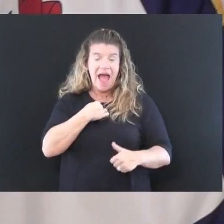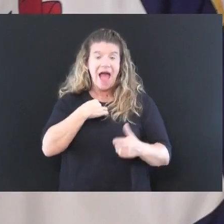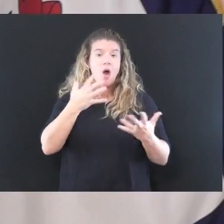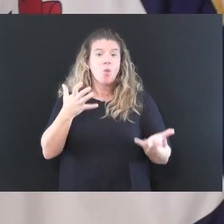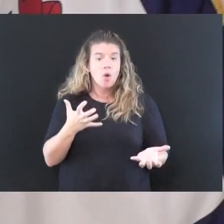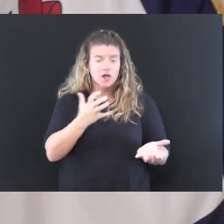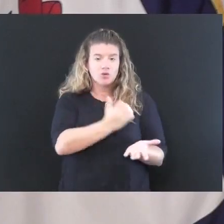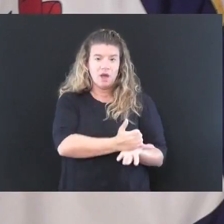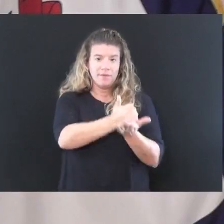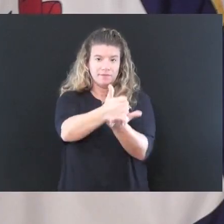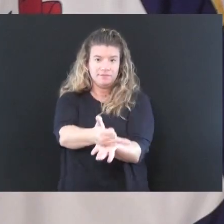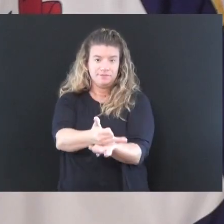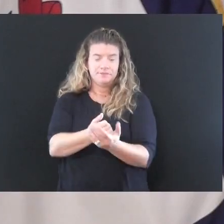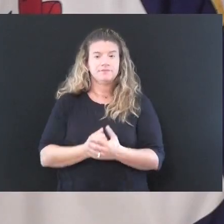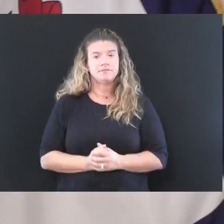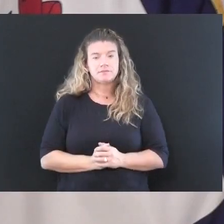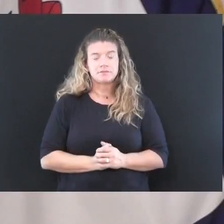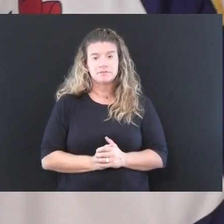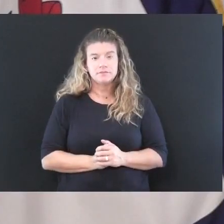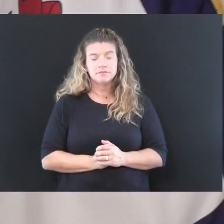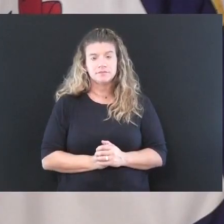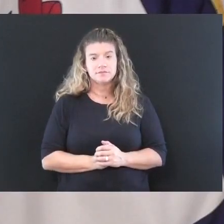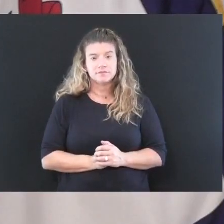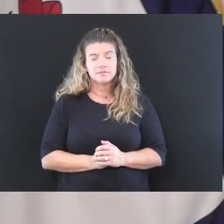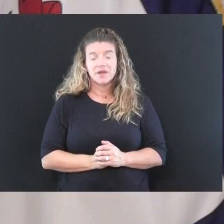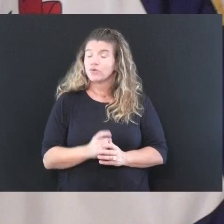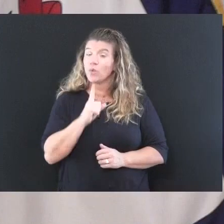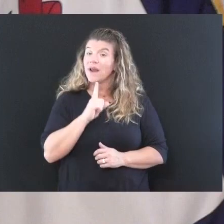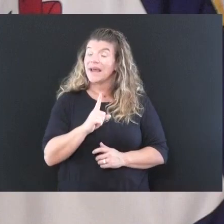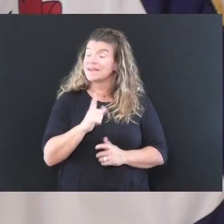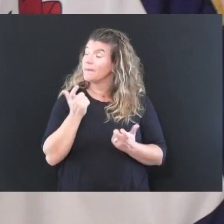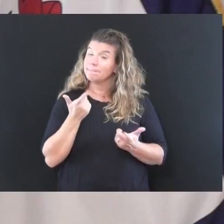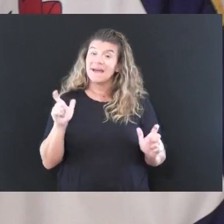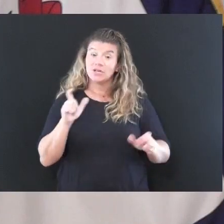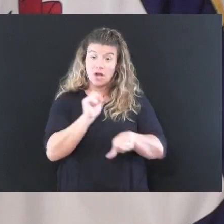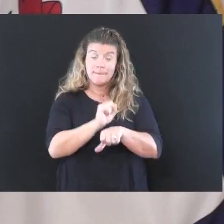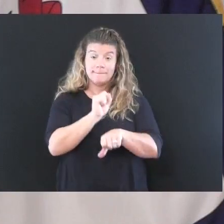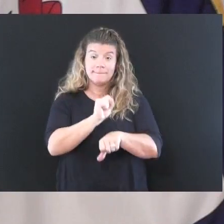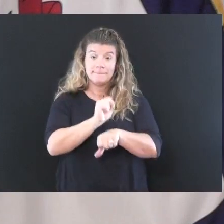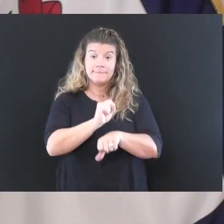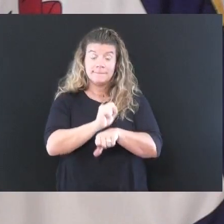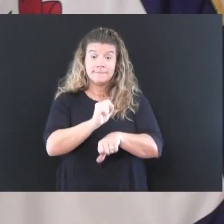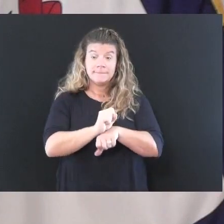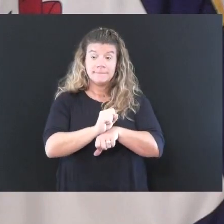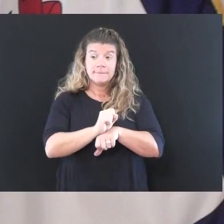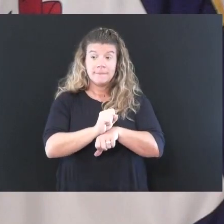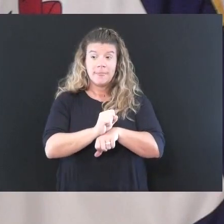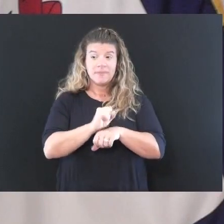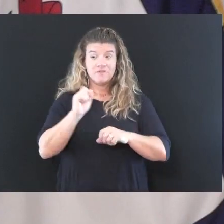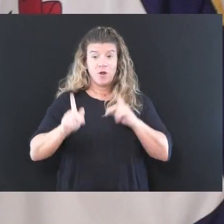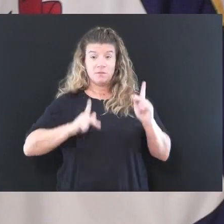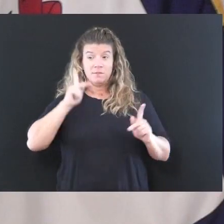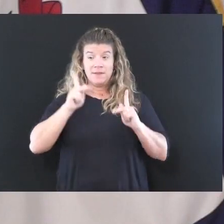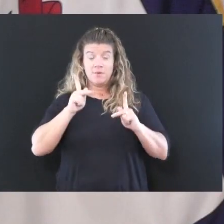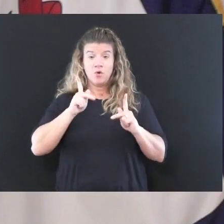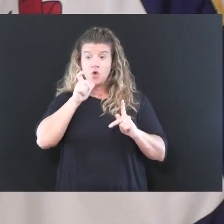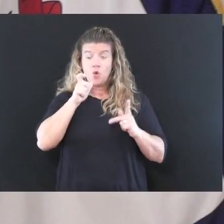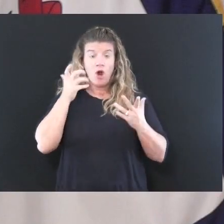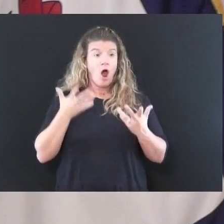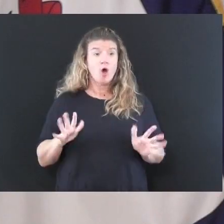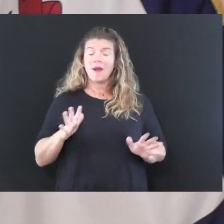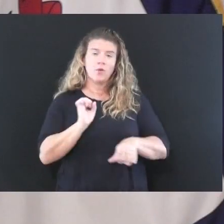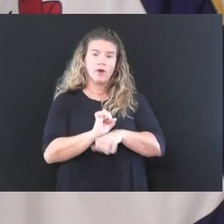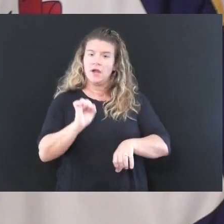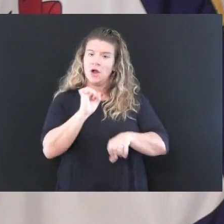them. So it is a monumental task for people that are already doing incredibly good